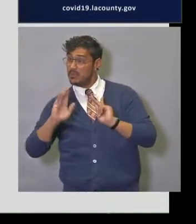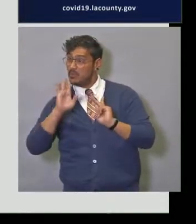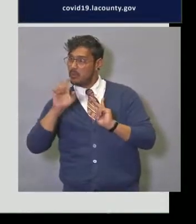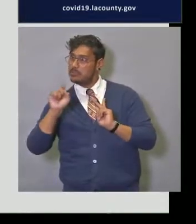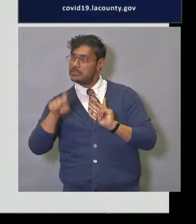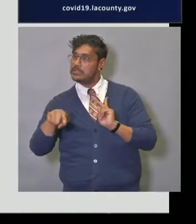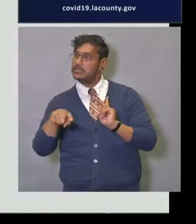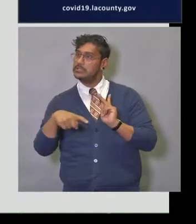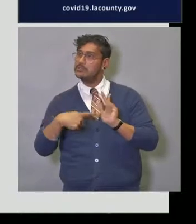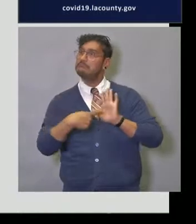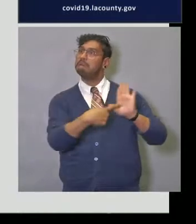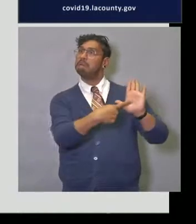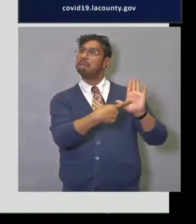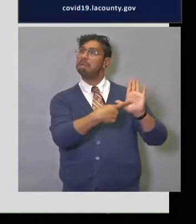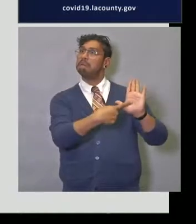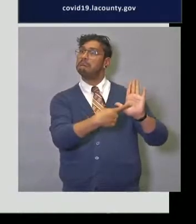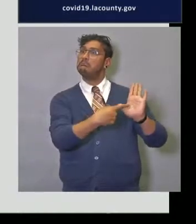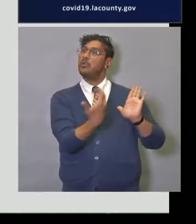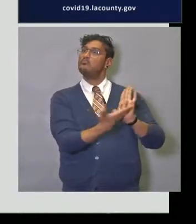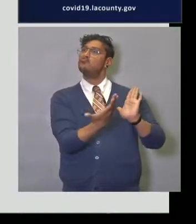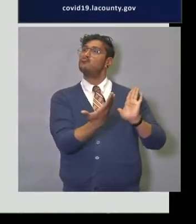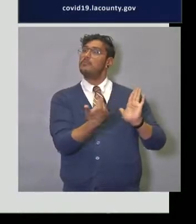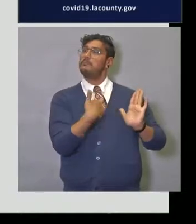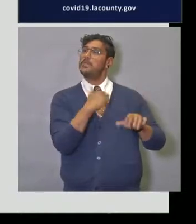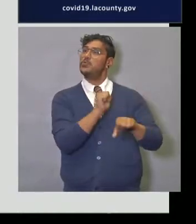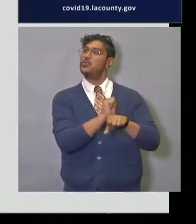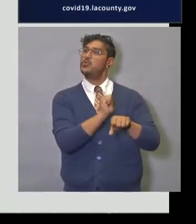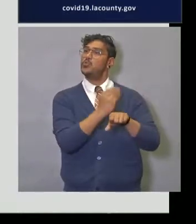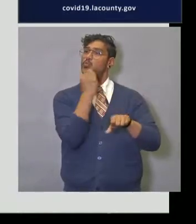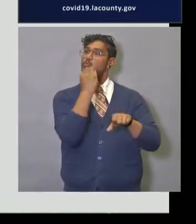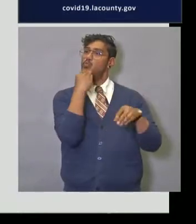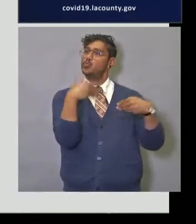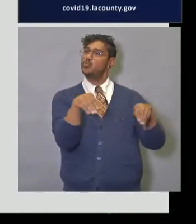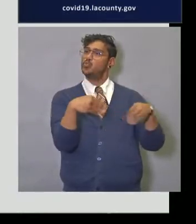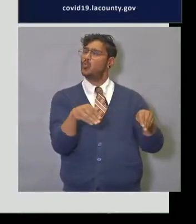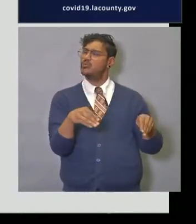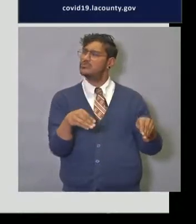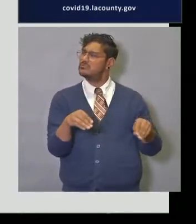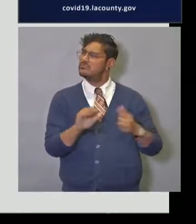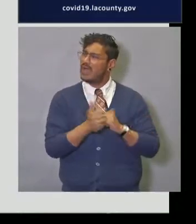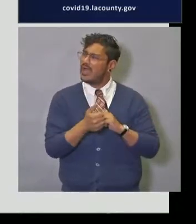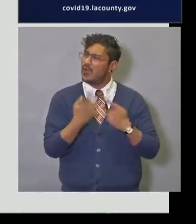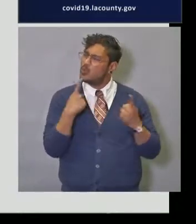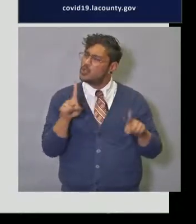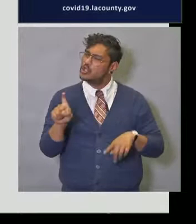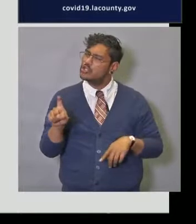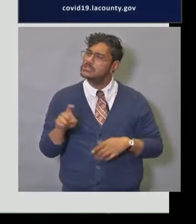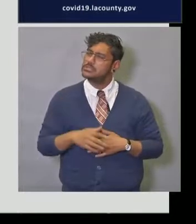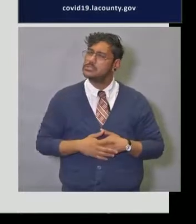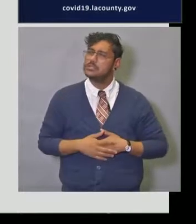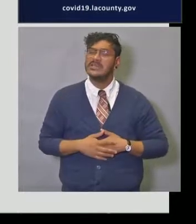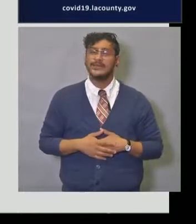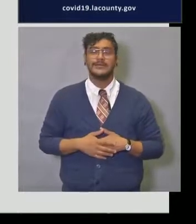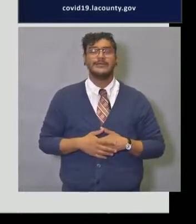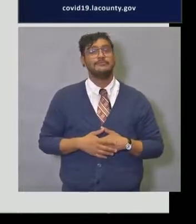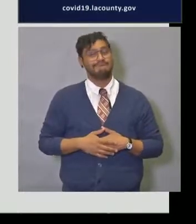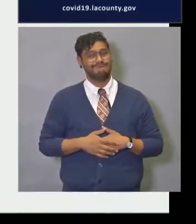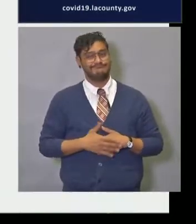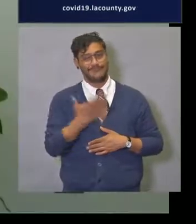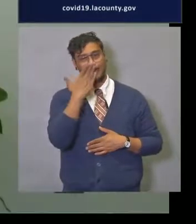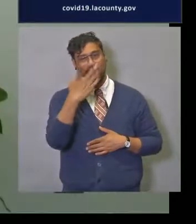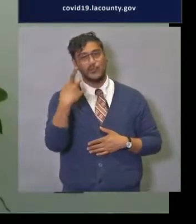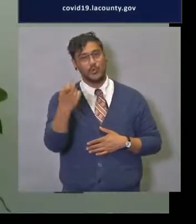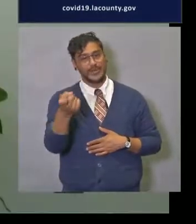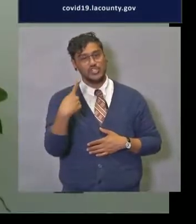that they work at a grocery store, or just a little more information on how that will work, please? Thank you. Yeah, it's a great